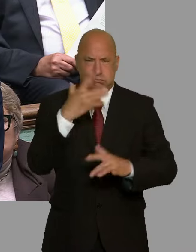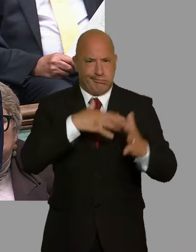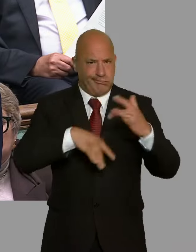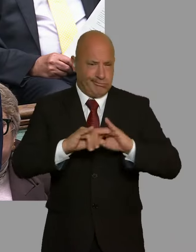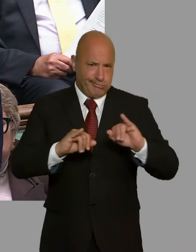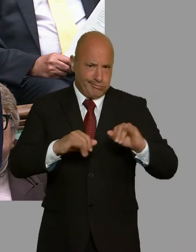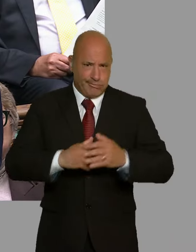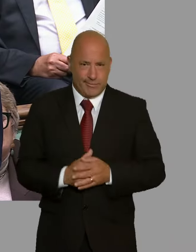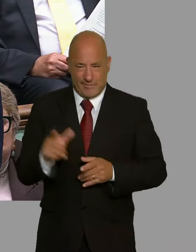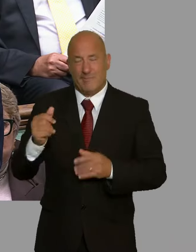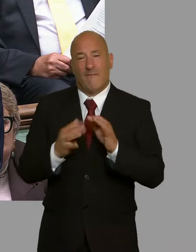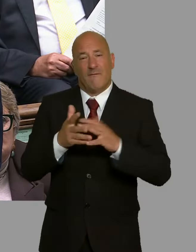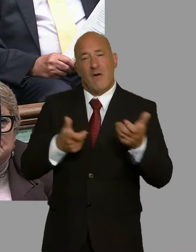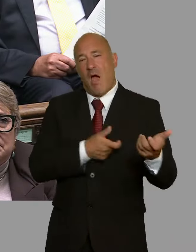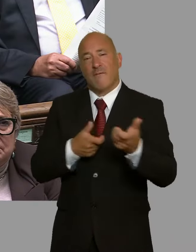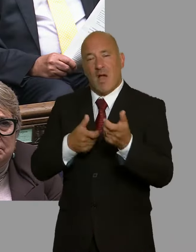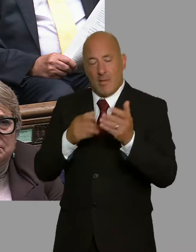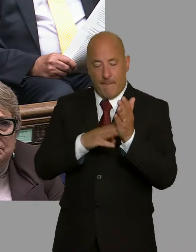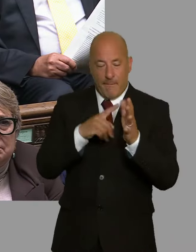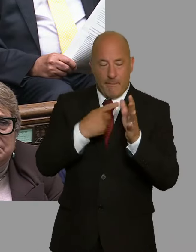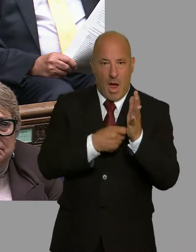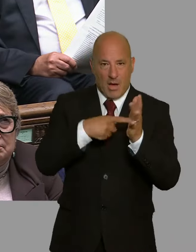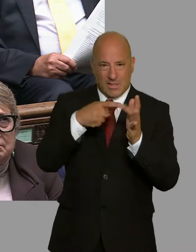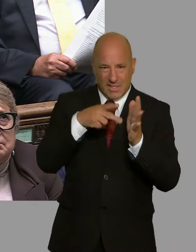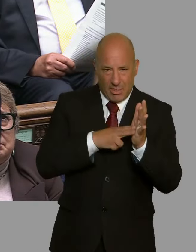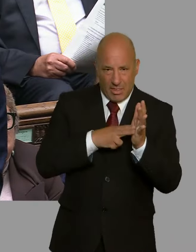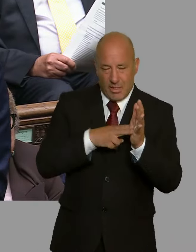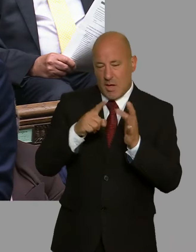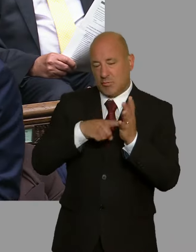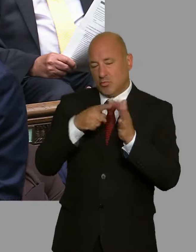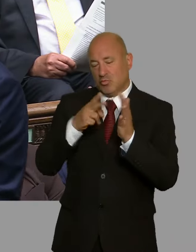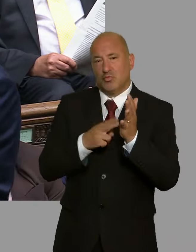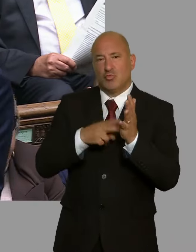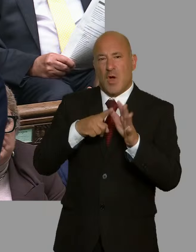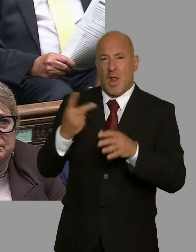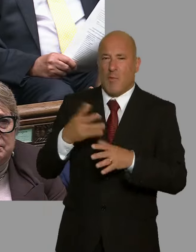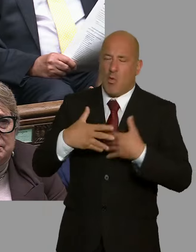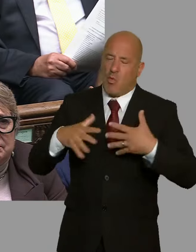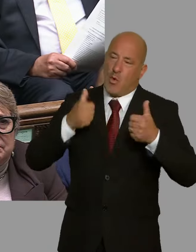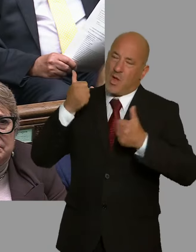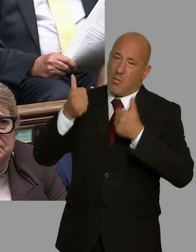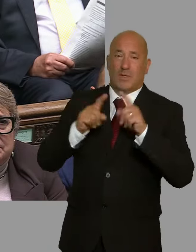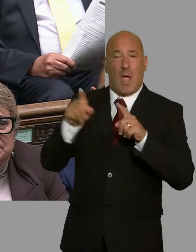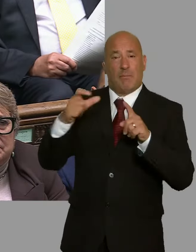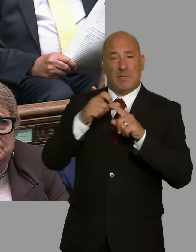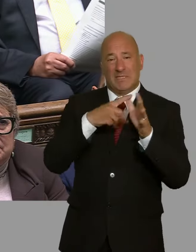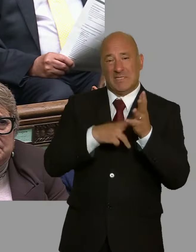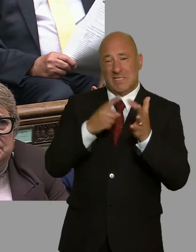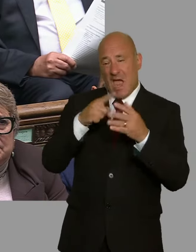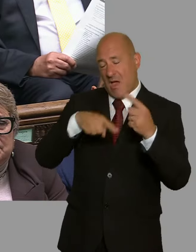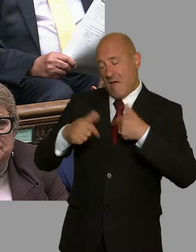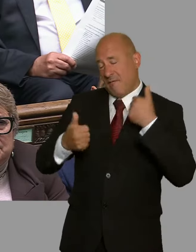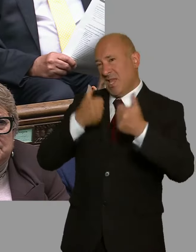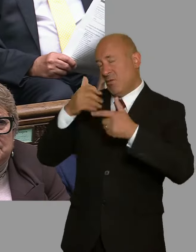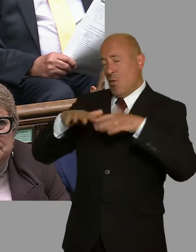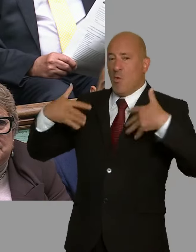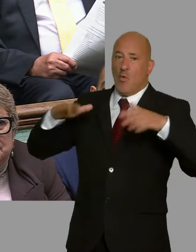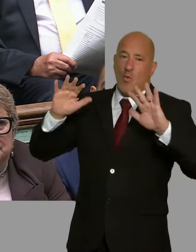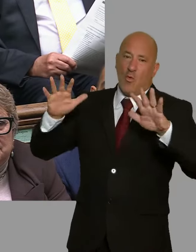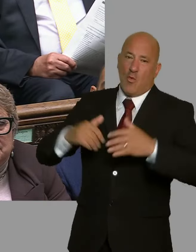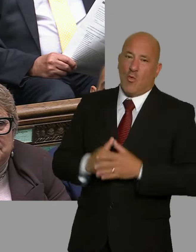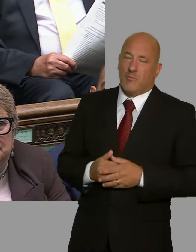their loved ones and with the two firefighters still in hospital. Mr. Speaker, the Prime Minister has rightly said